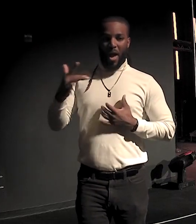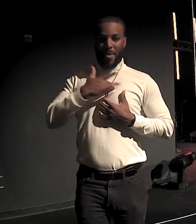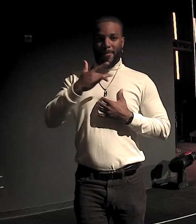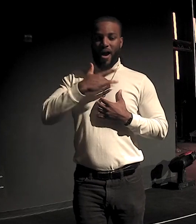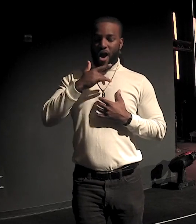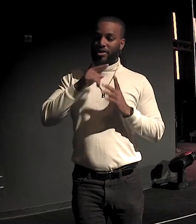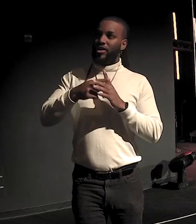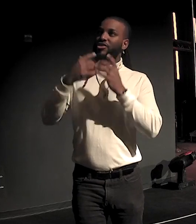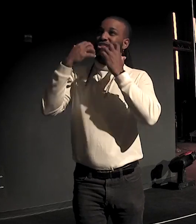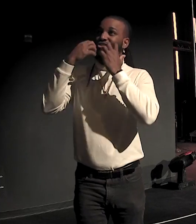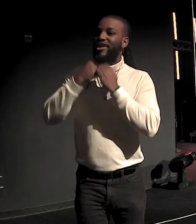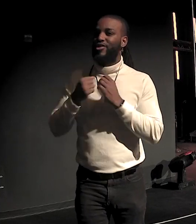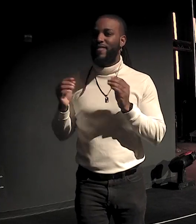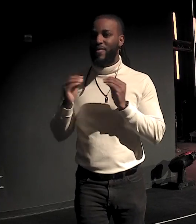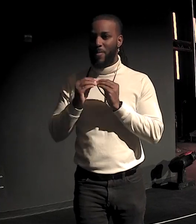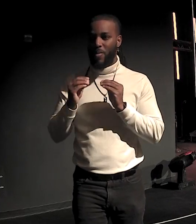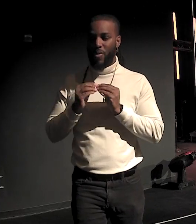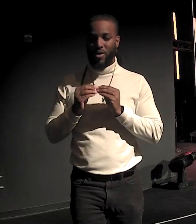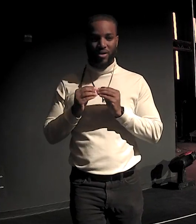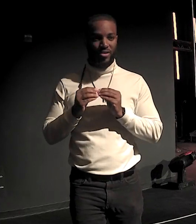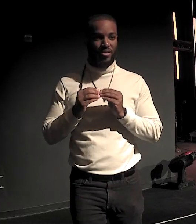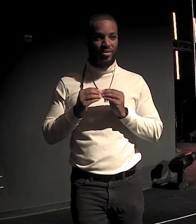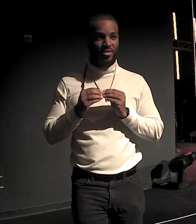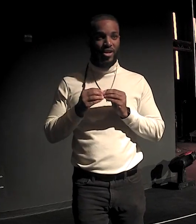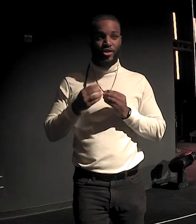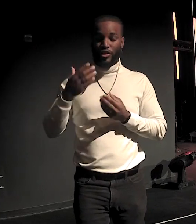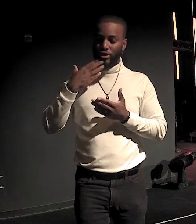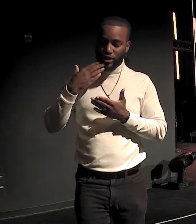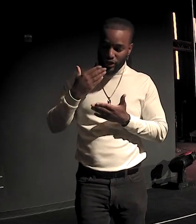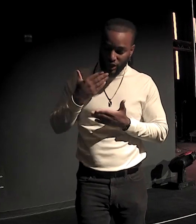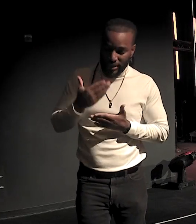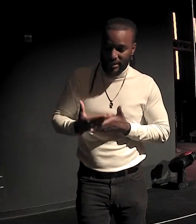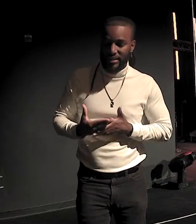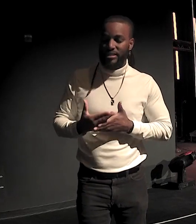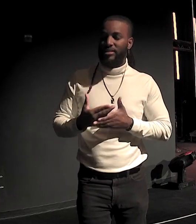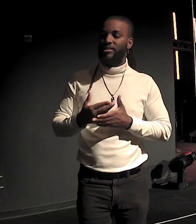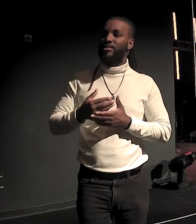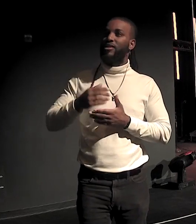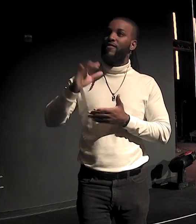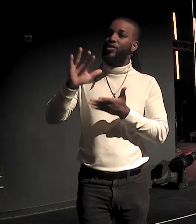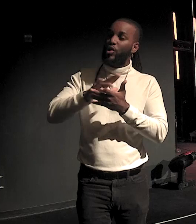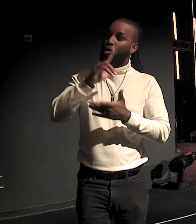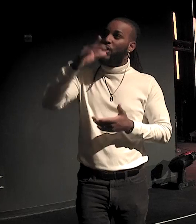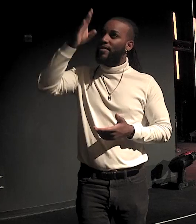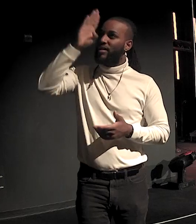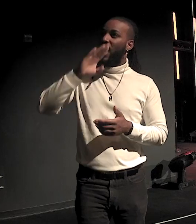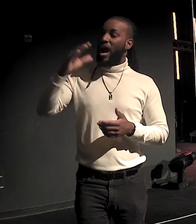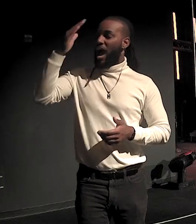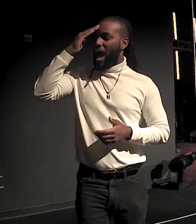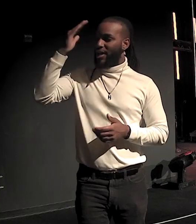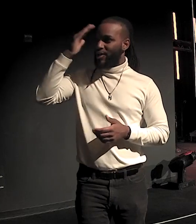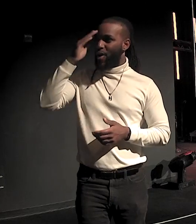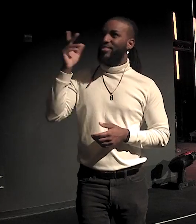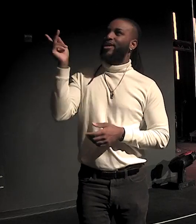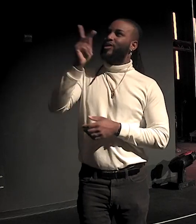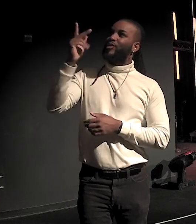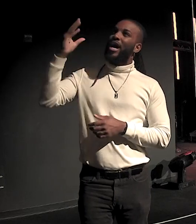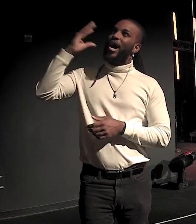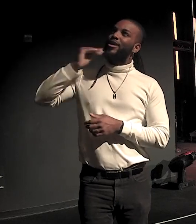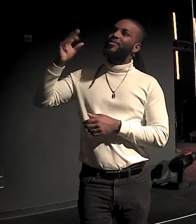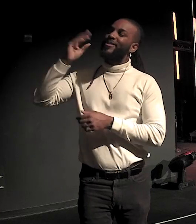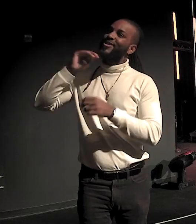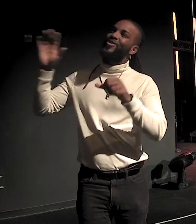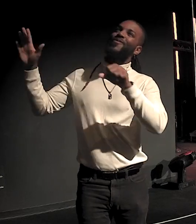to treasure even more the goodness of the glory of God, because I know that they're experiencing the fullness